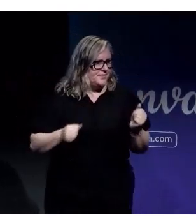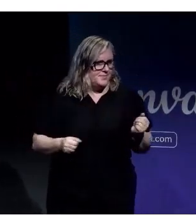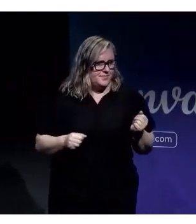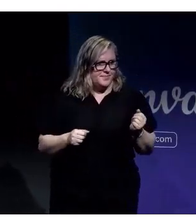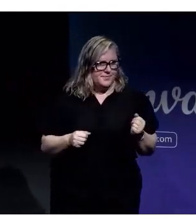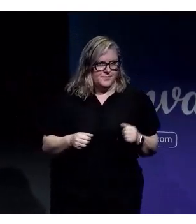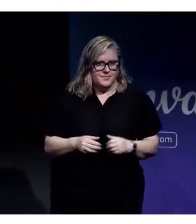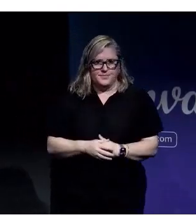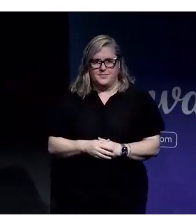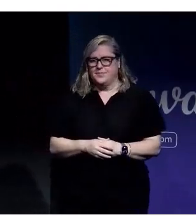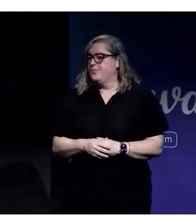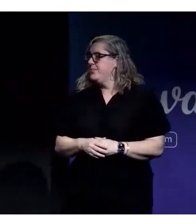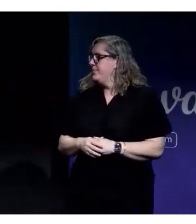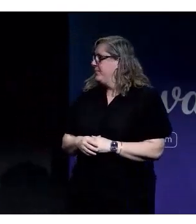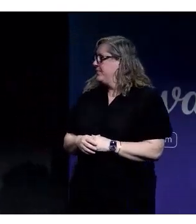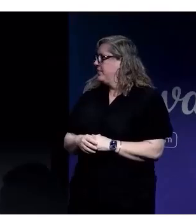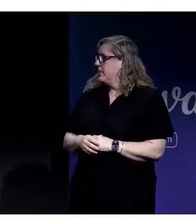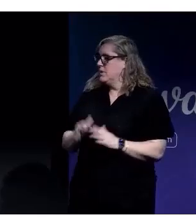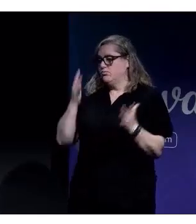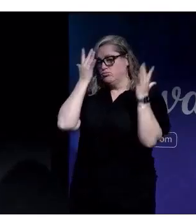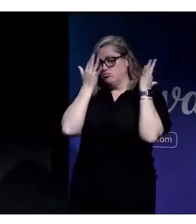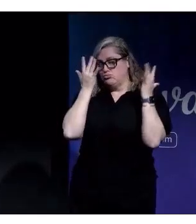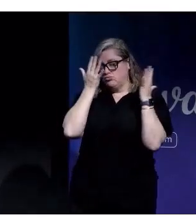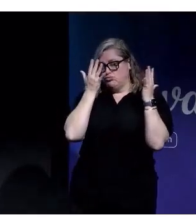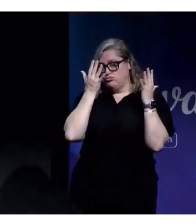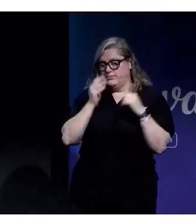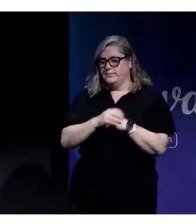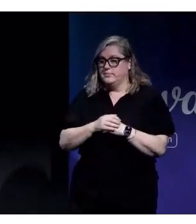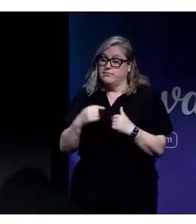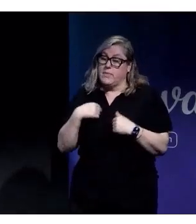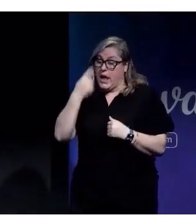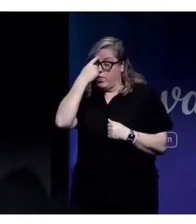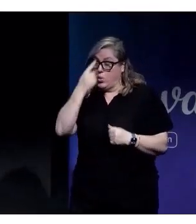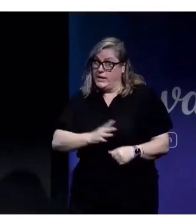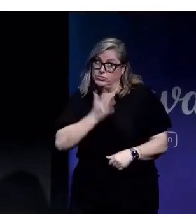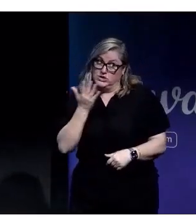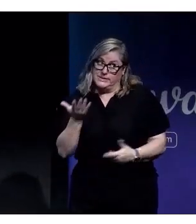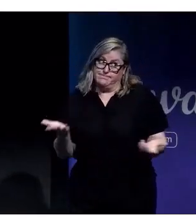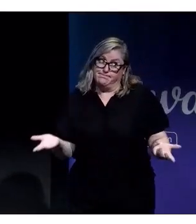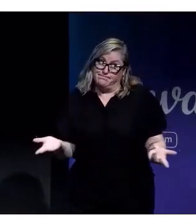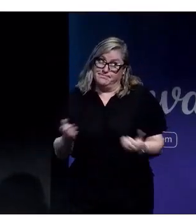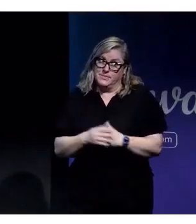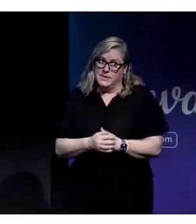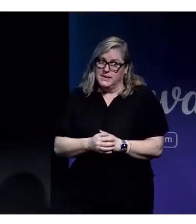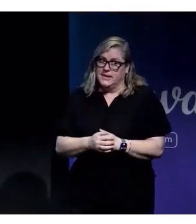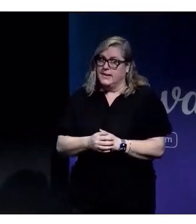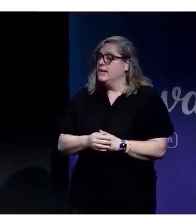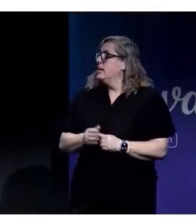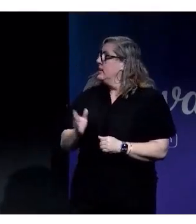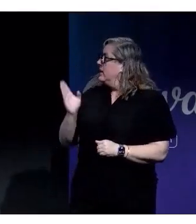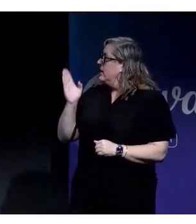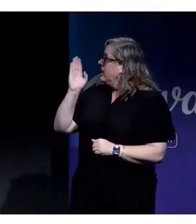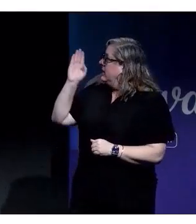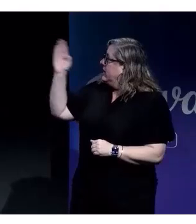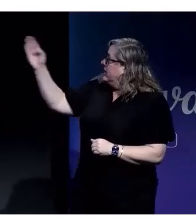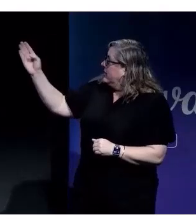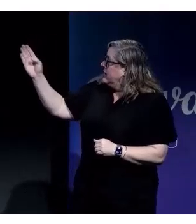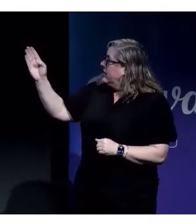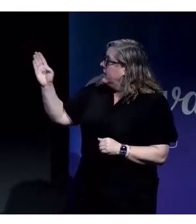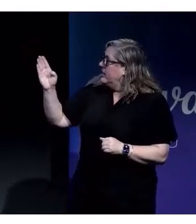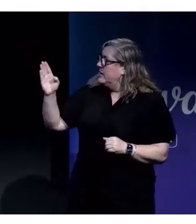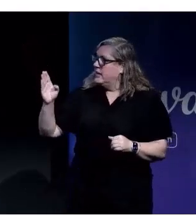default? Food for thought. I thought it was interesting anyway. Here are the accessibility text sizes. This